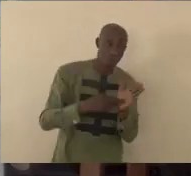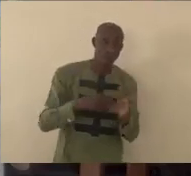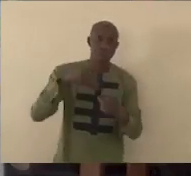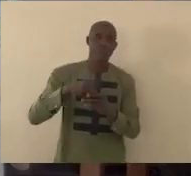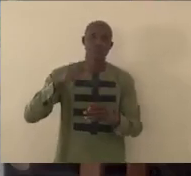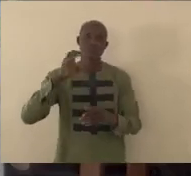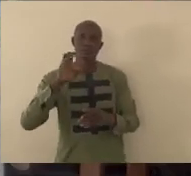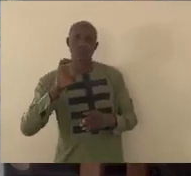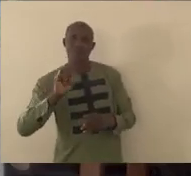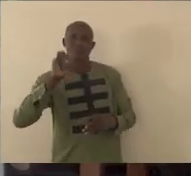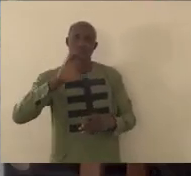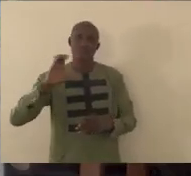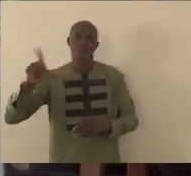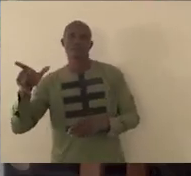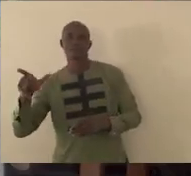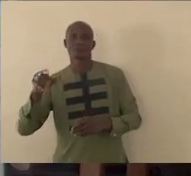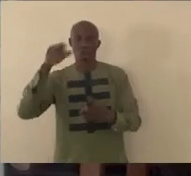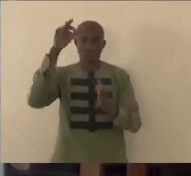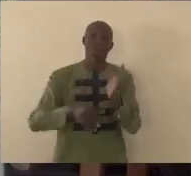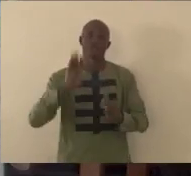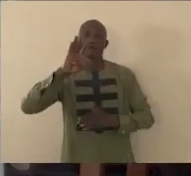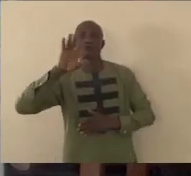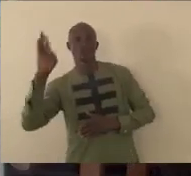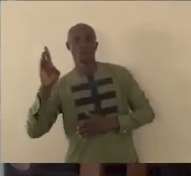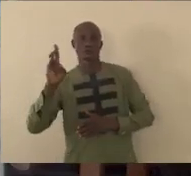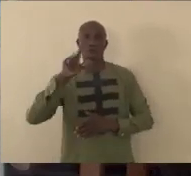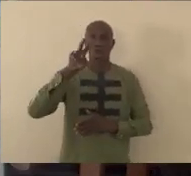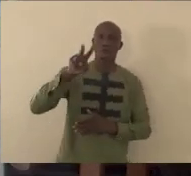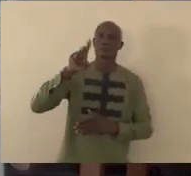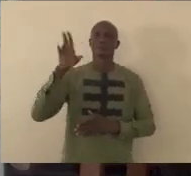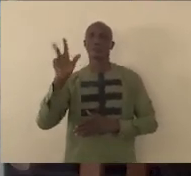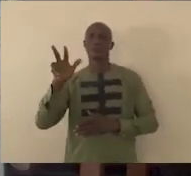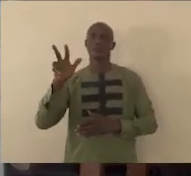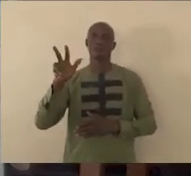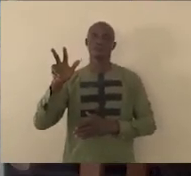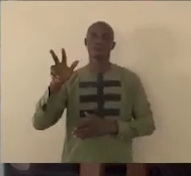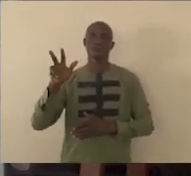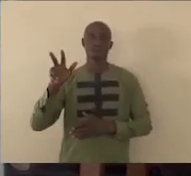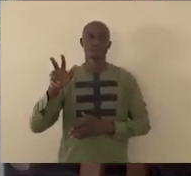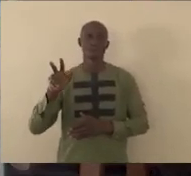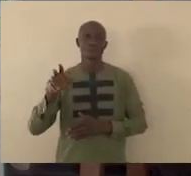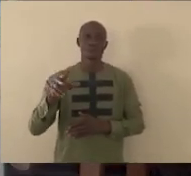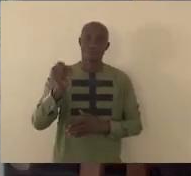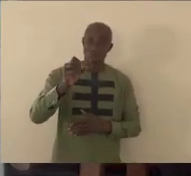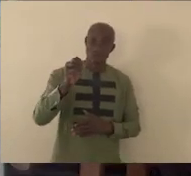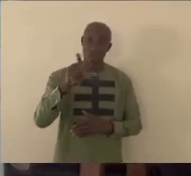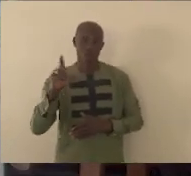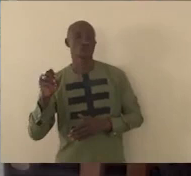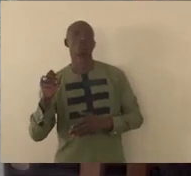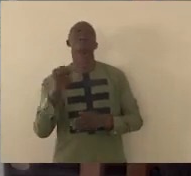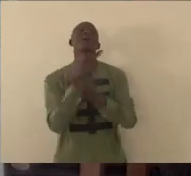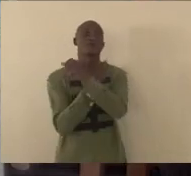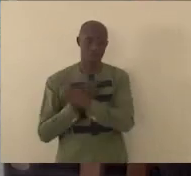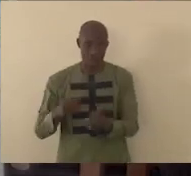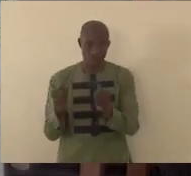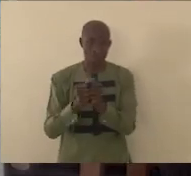book of Ecclesiasticus, Sirach, chapter 47, verse 23 to 25, that I quote, Solomon rested with